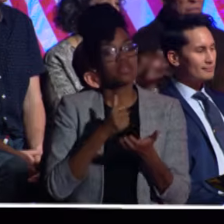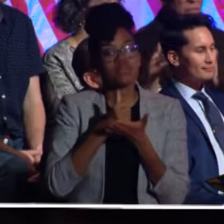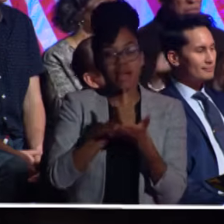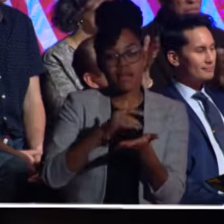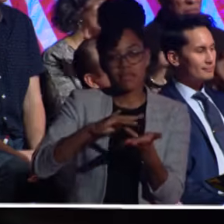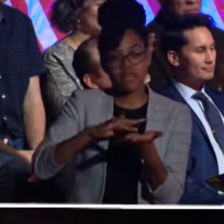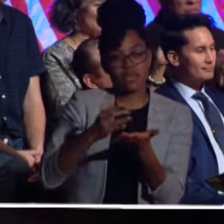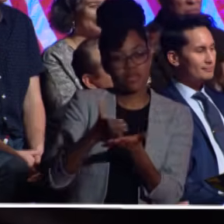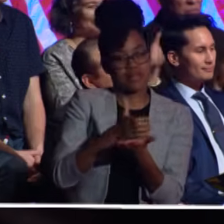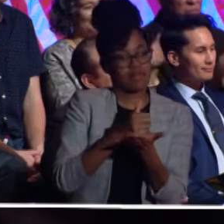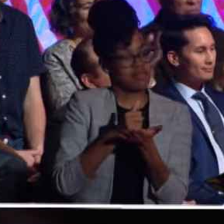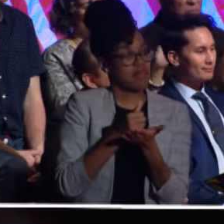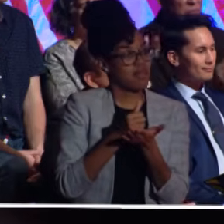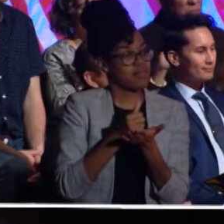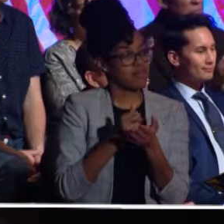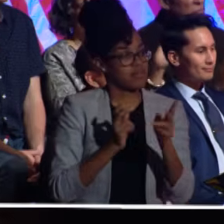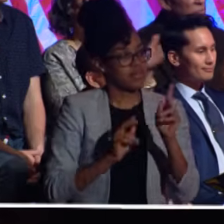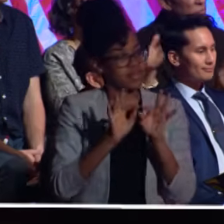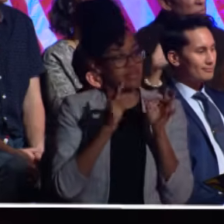taxes.